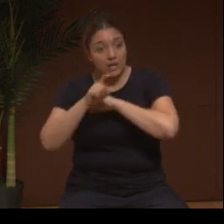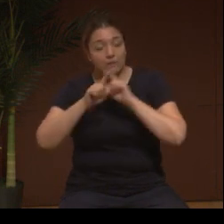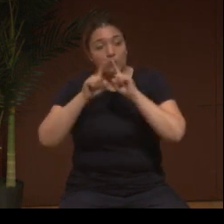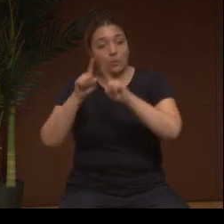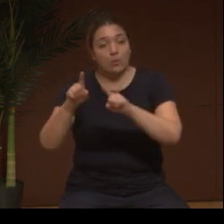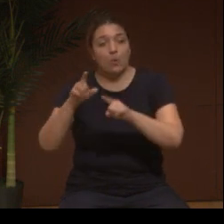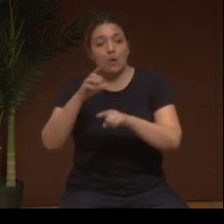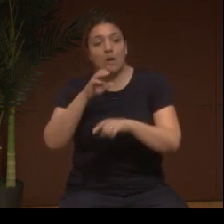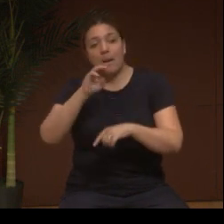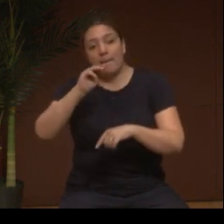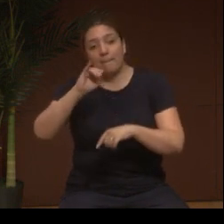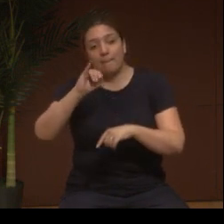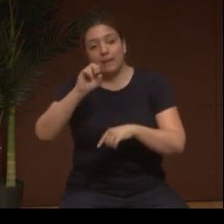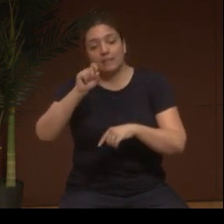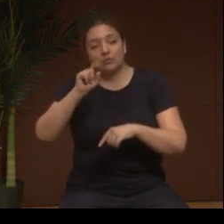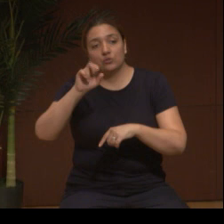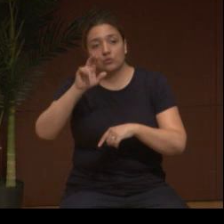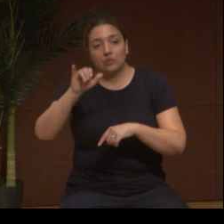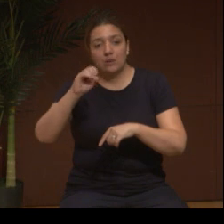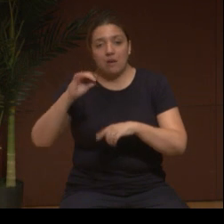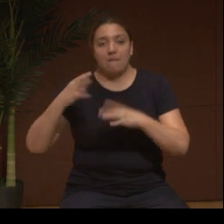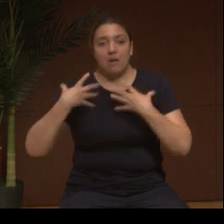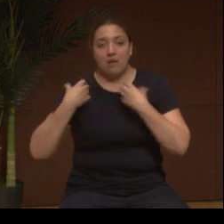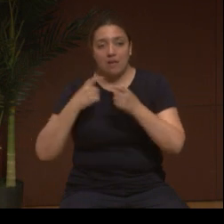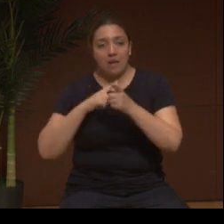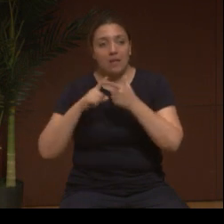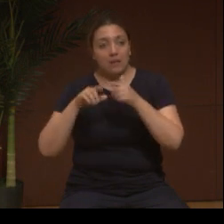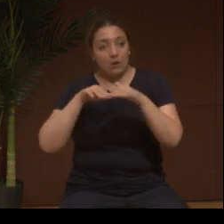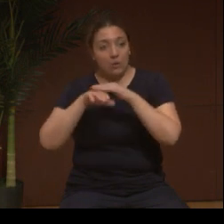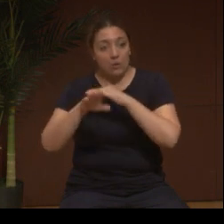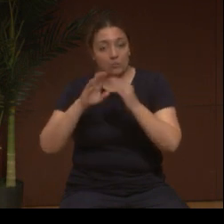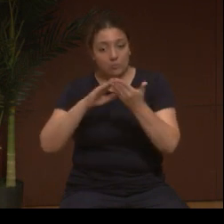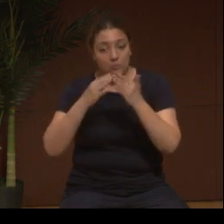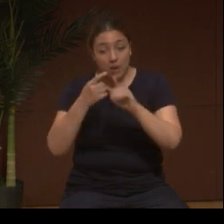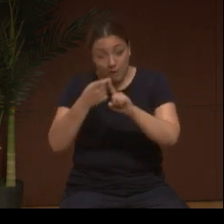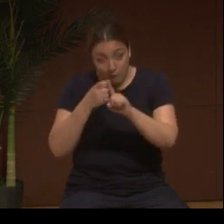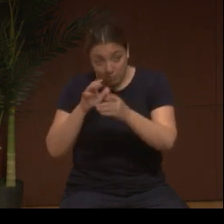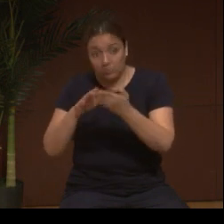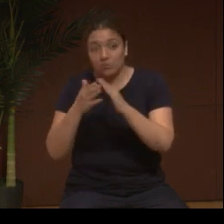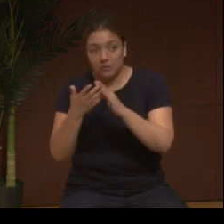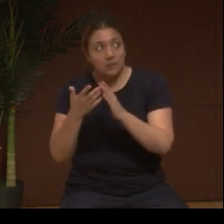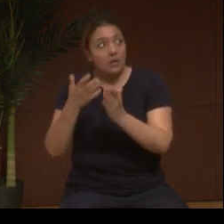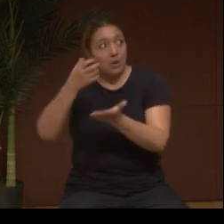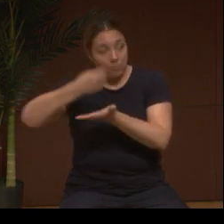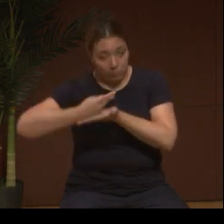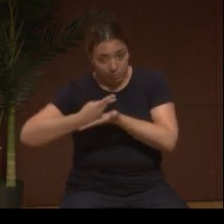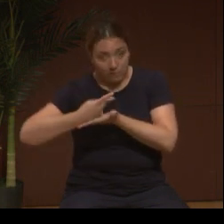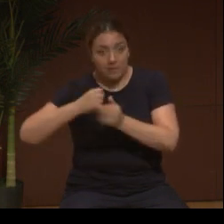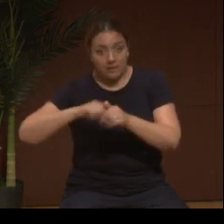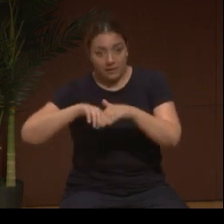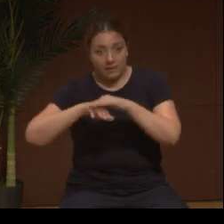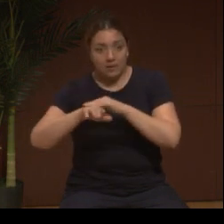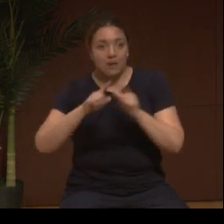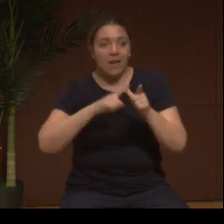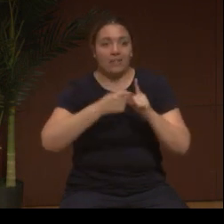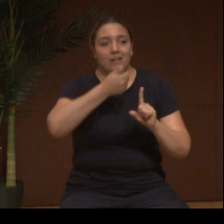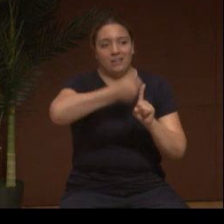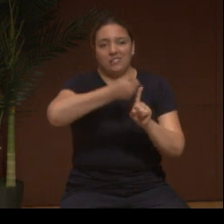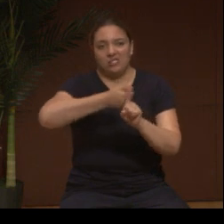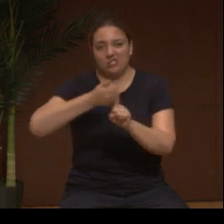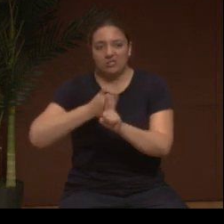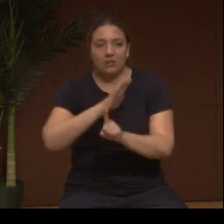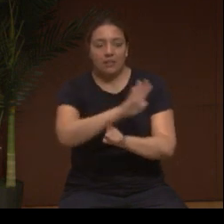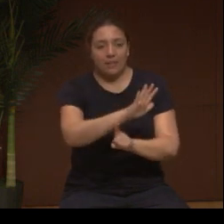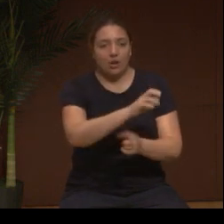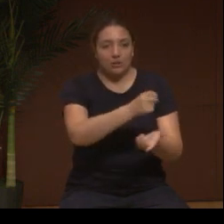body, and then I go to the community. Okay? I get permission from the community to just be there. And then, of course, there's individual consent. Okay? So there's